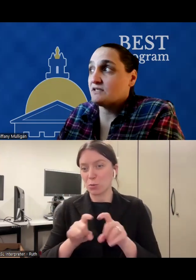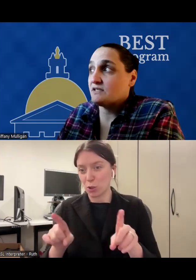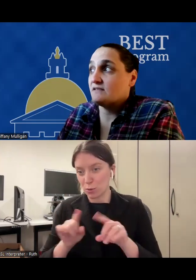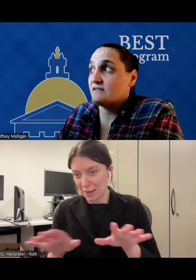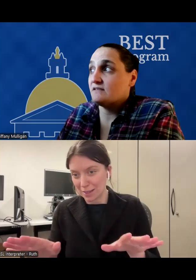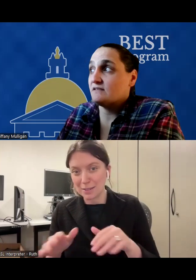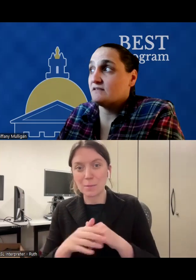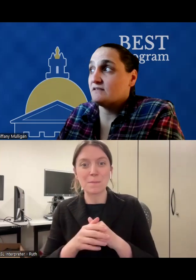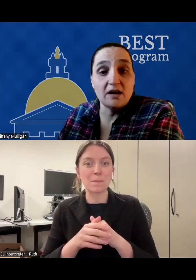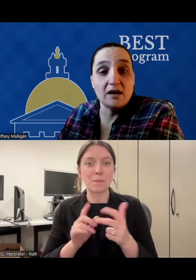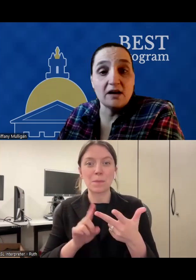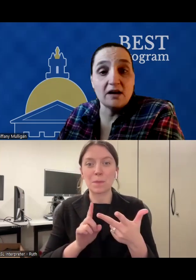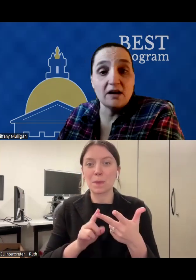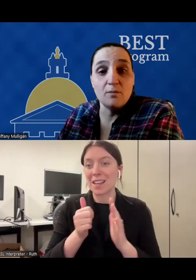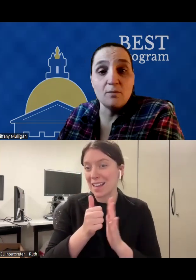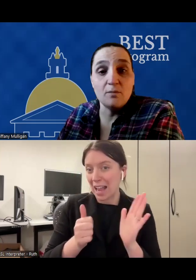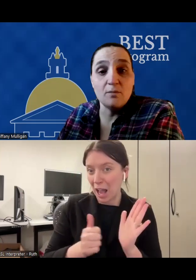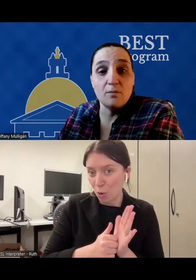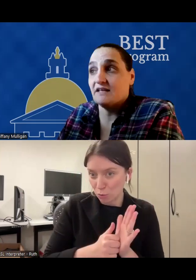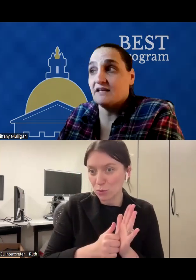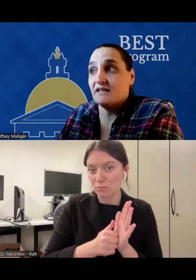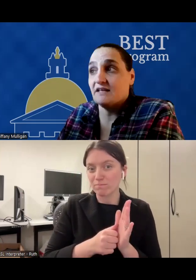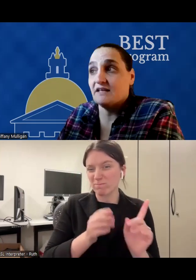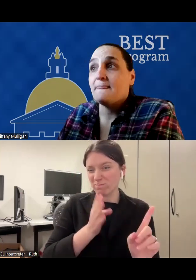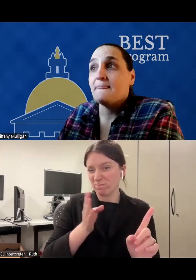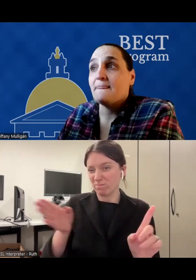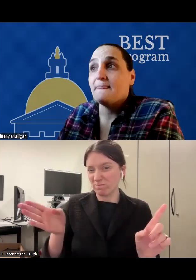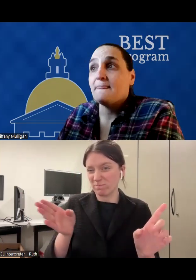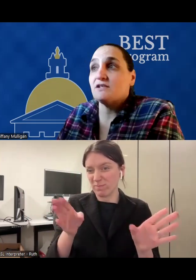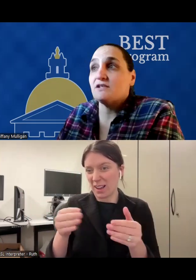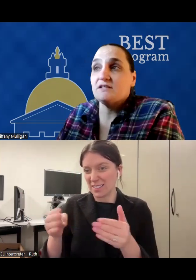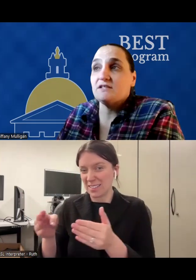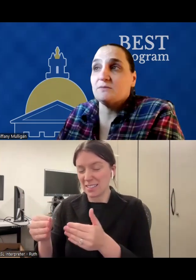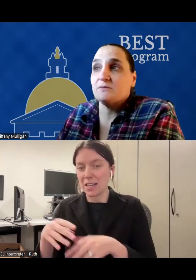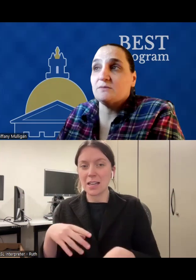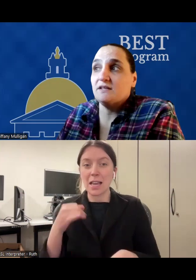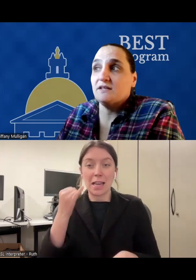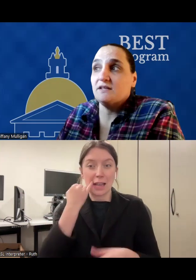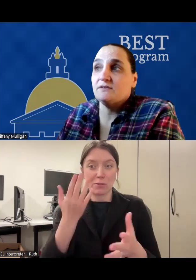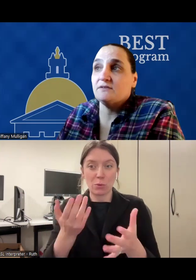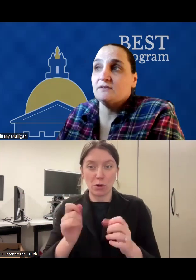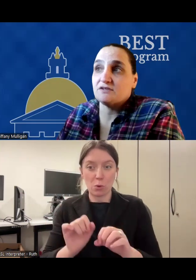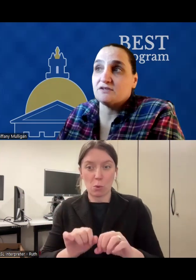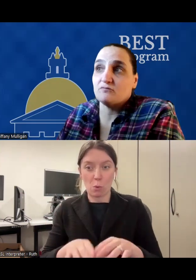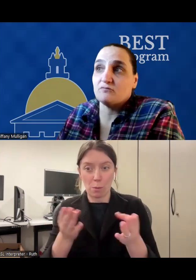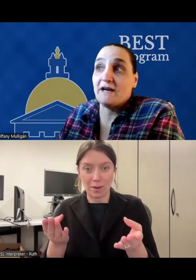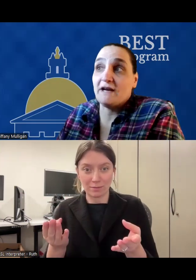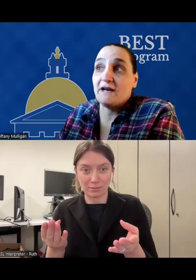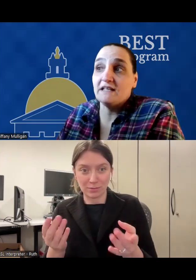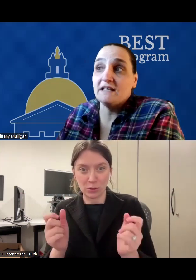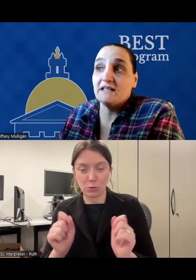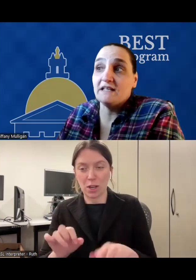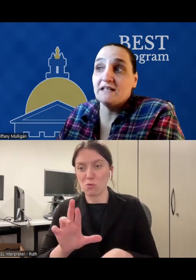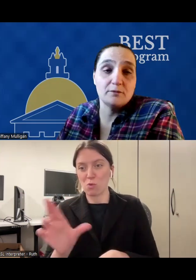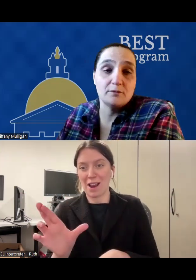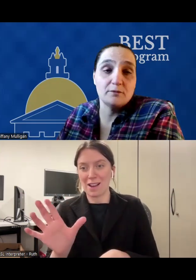the count of open encumbrances are here. And then if you wanted to go into one, you can just right-click